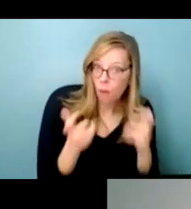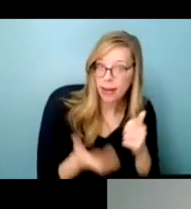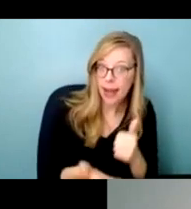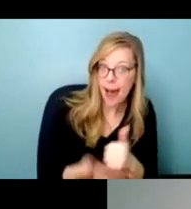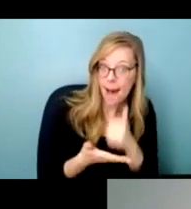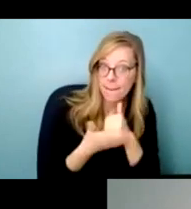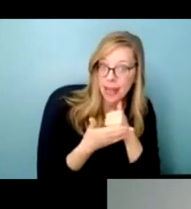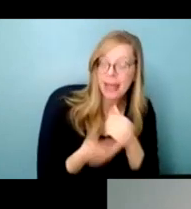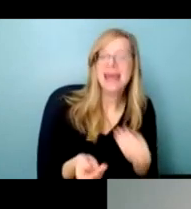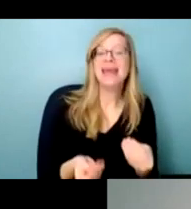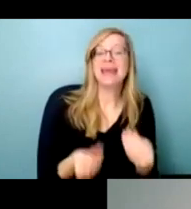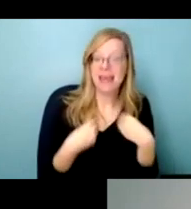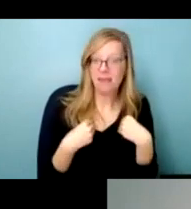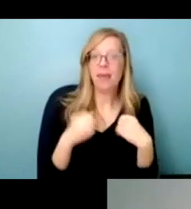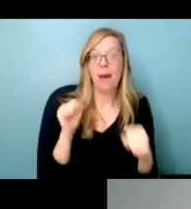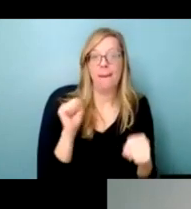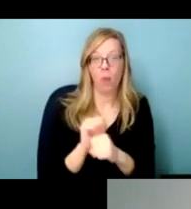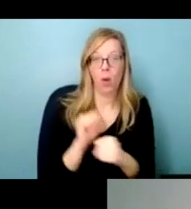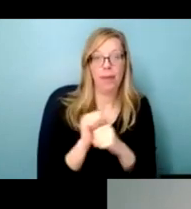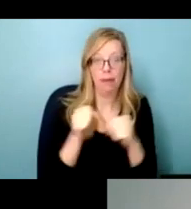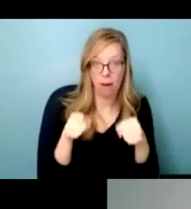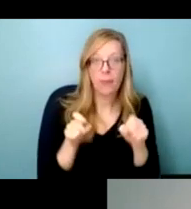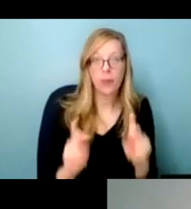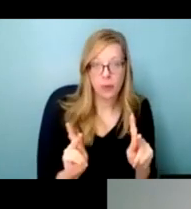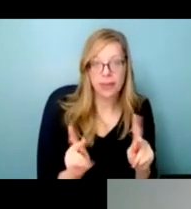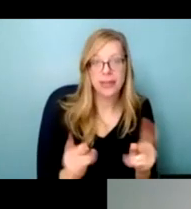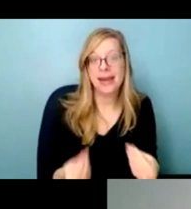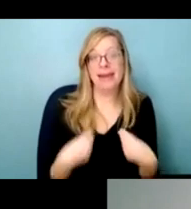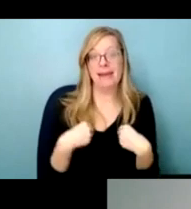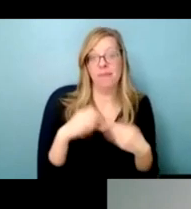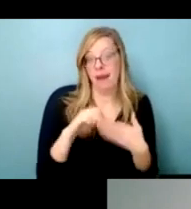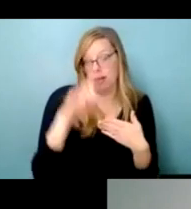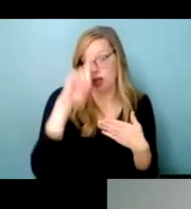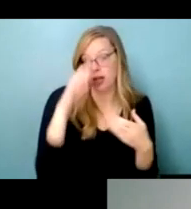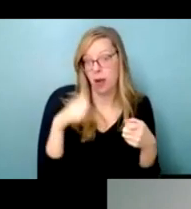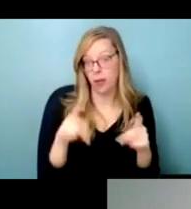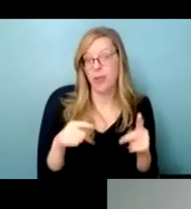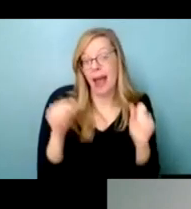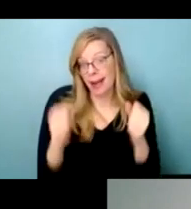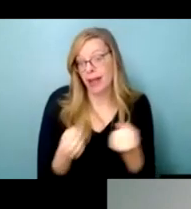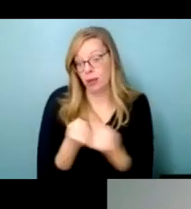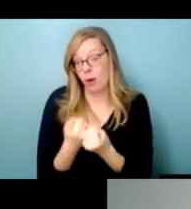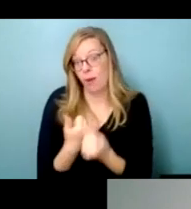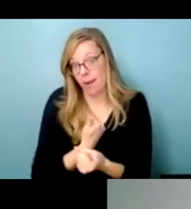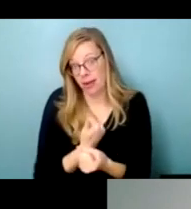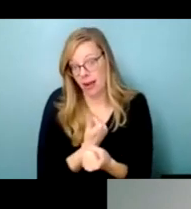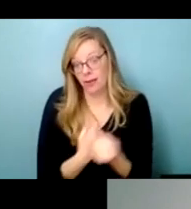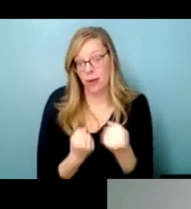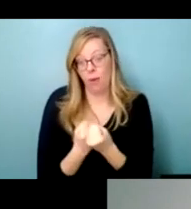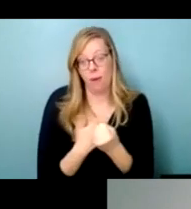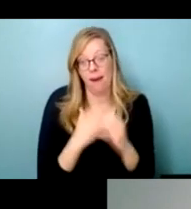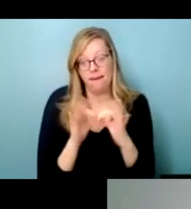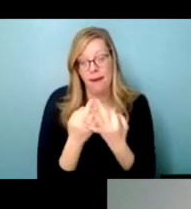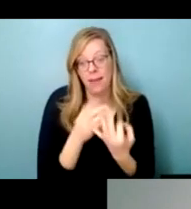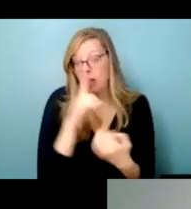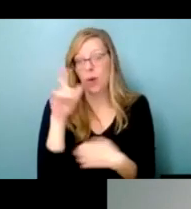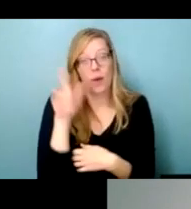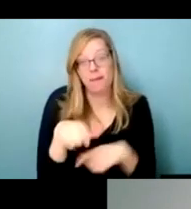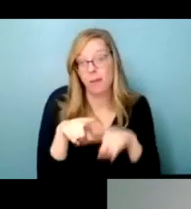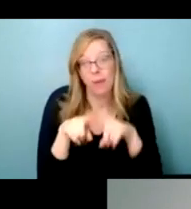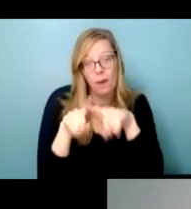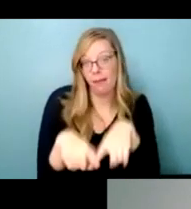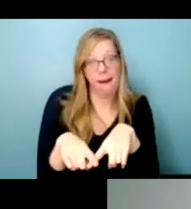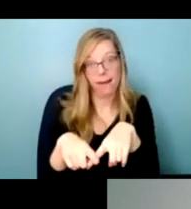employment opportunities, give me education opportunities so that I can support myself or my family. And I don't have to forever be reliant upon